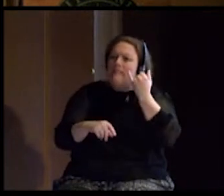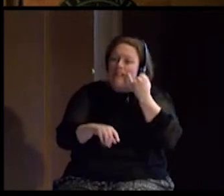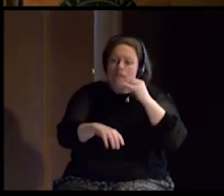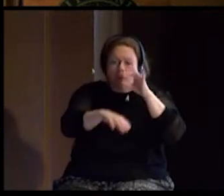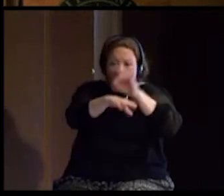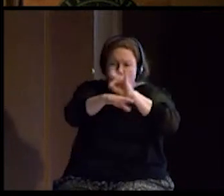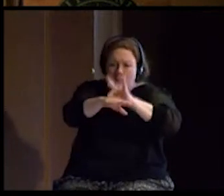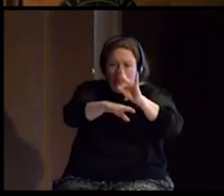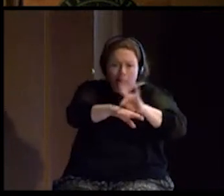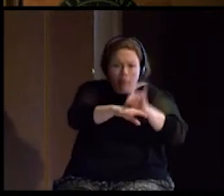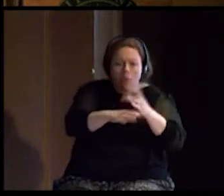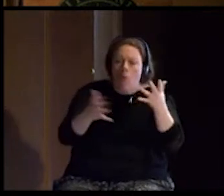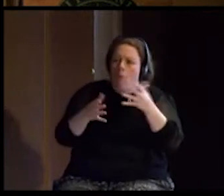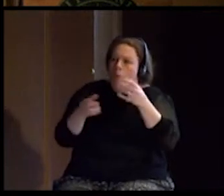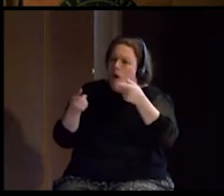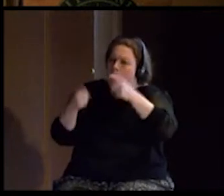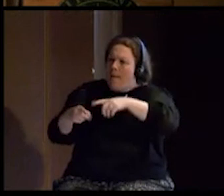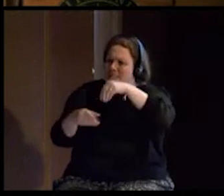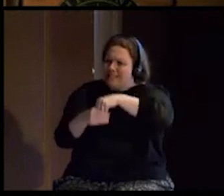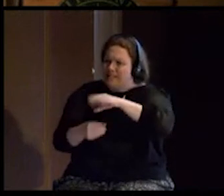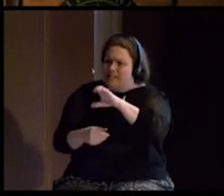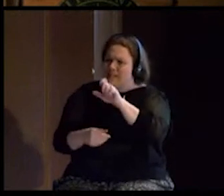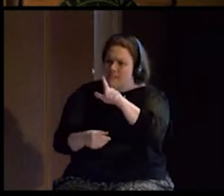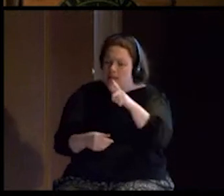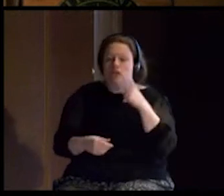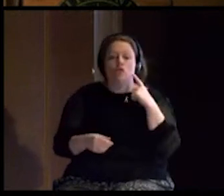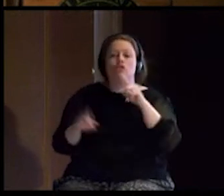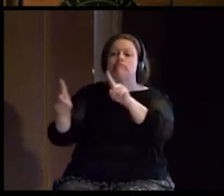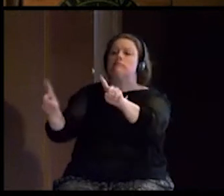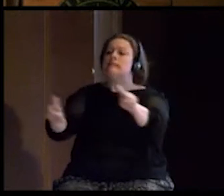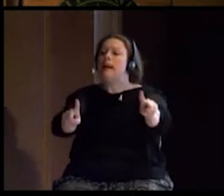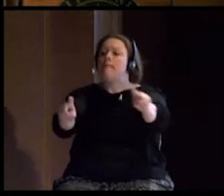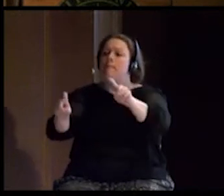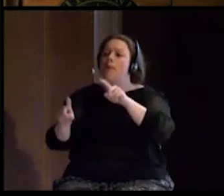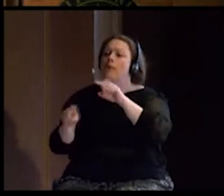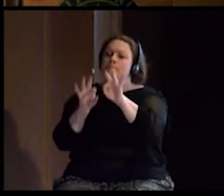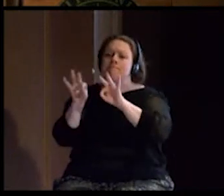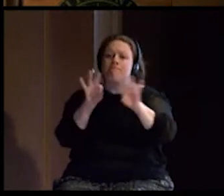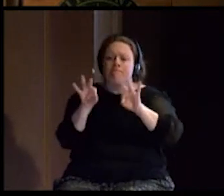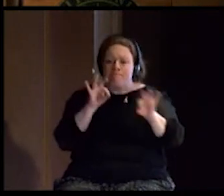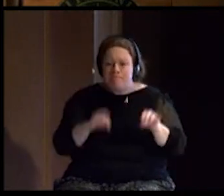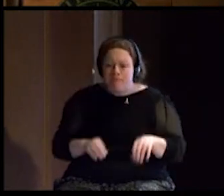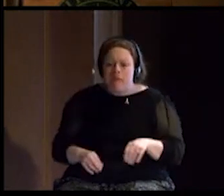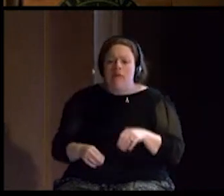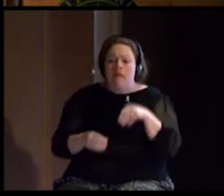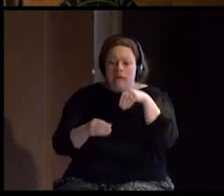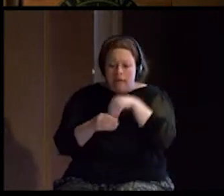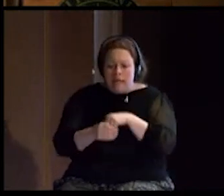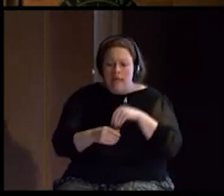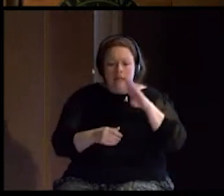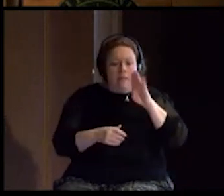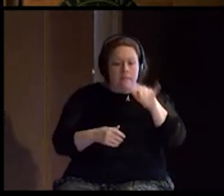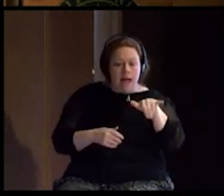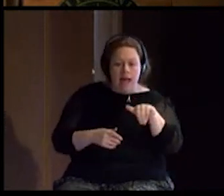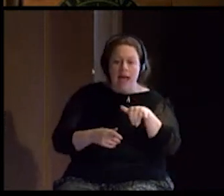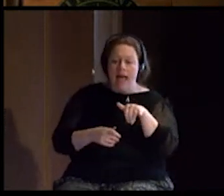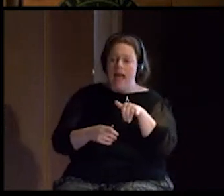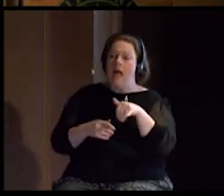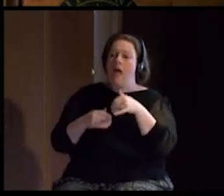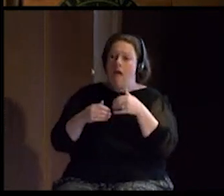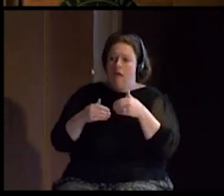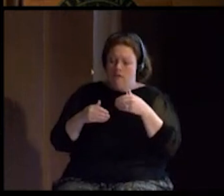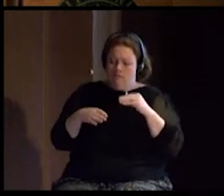she sampled corals growing in the inner bay, near the river, and then further out, so under